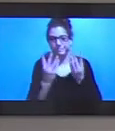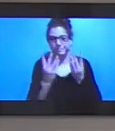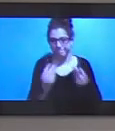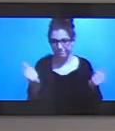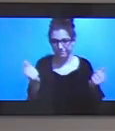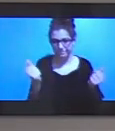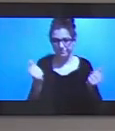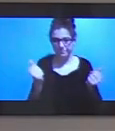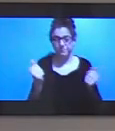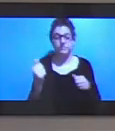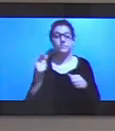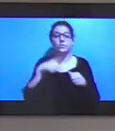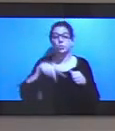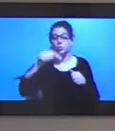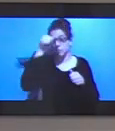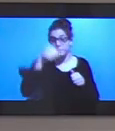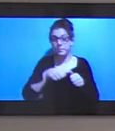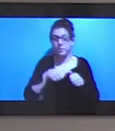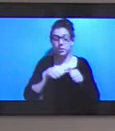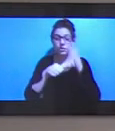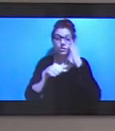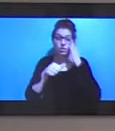peace, remember the poor, and serve the Lord.